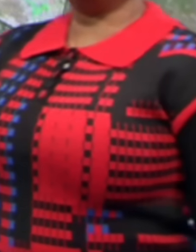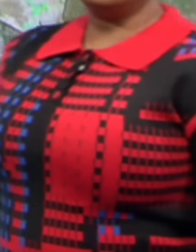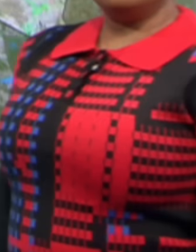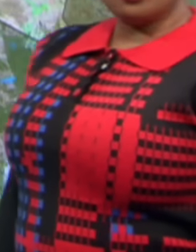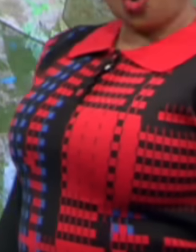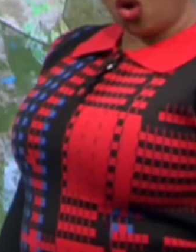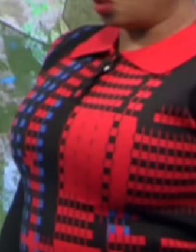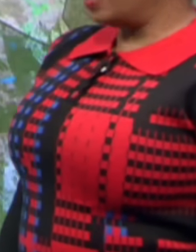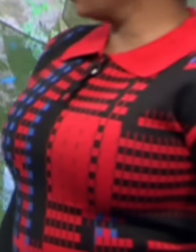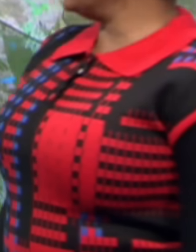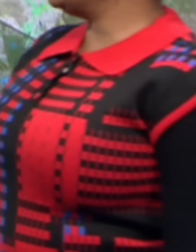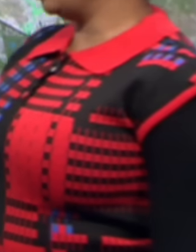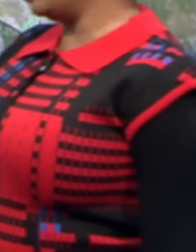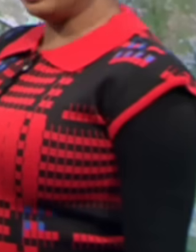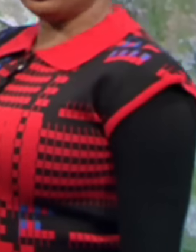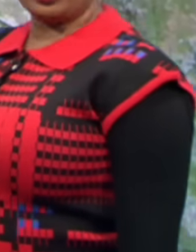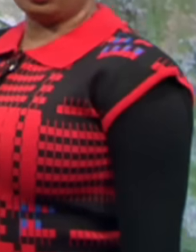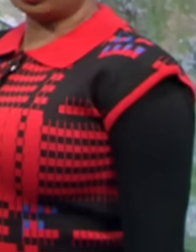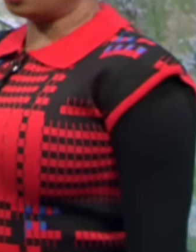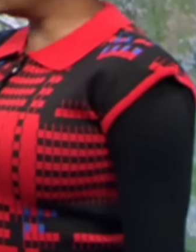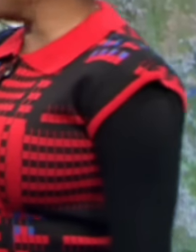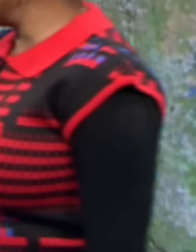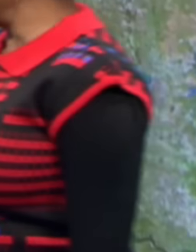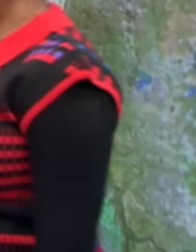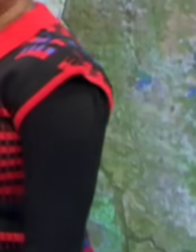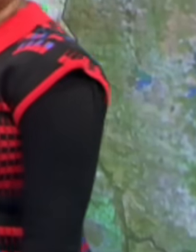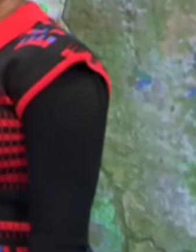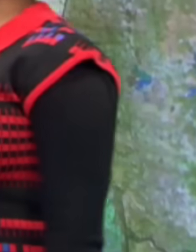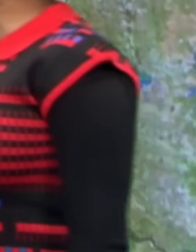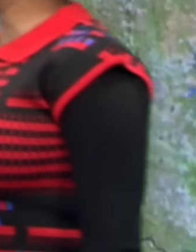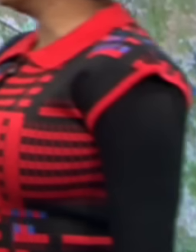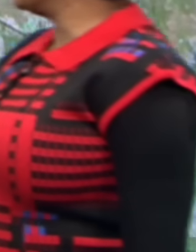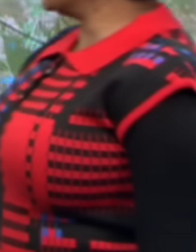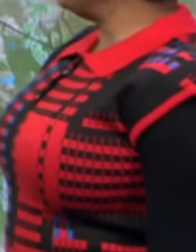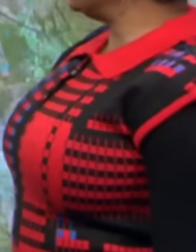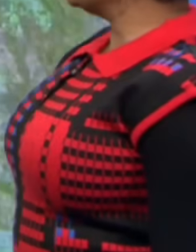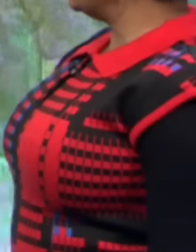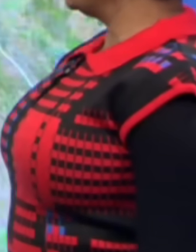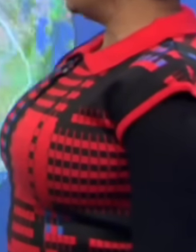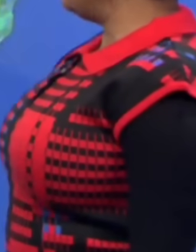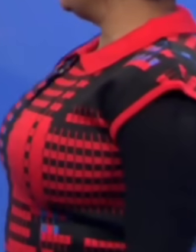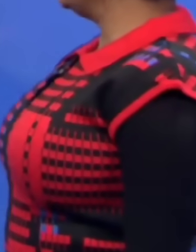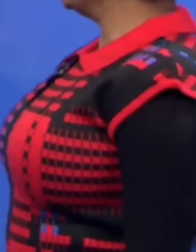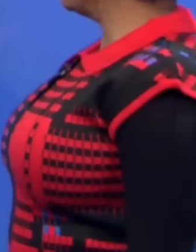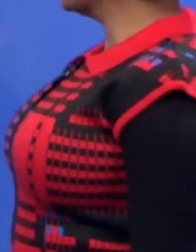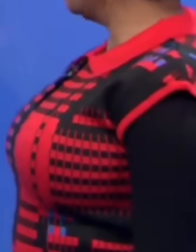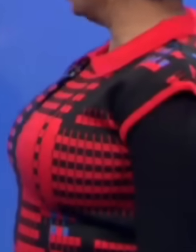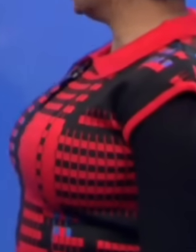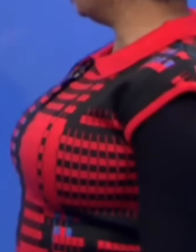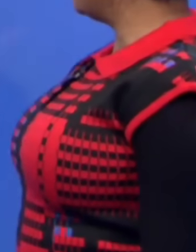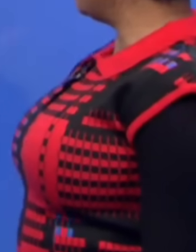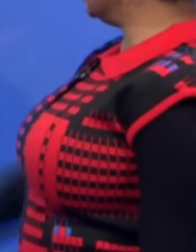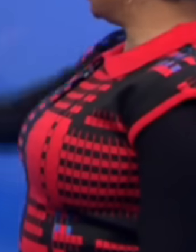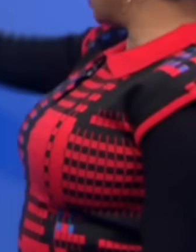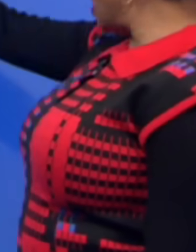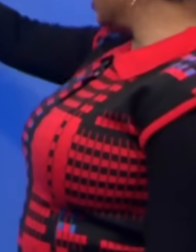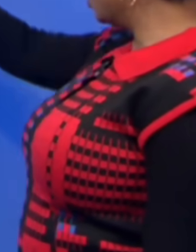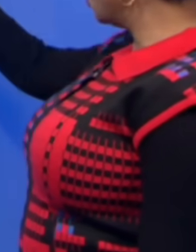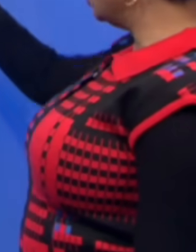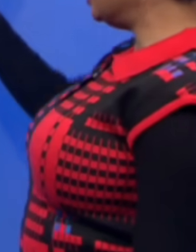di tla be go na le moya o tonyang e le tšona 2 go ya go le 10 le wena o leng ka Verina re lebelela jwale re tšwela pele le tšona KwaZulu-Natal